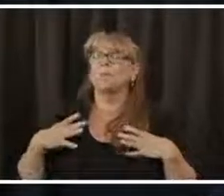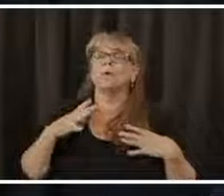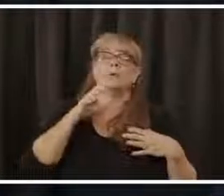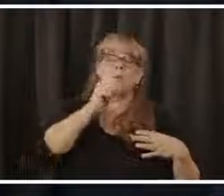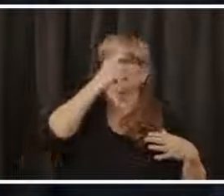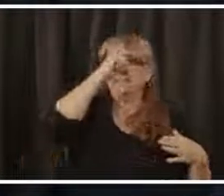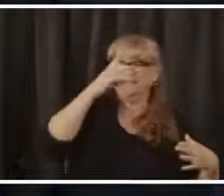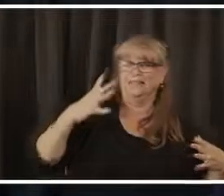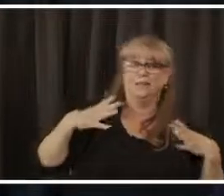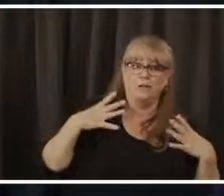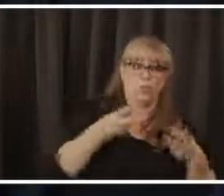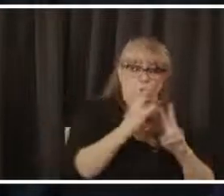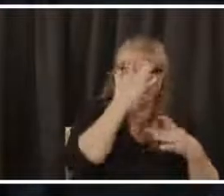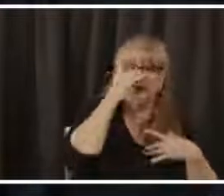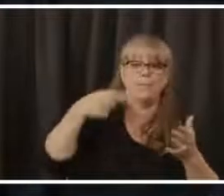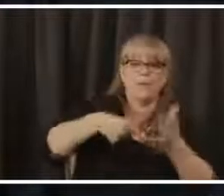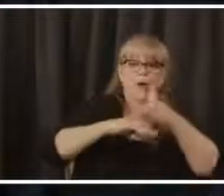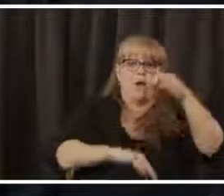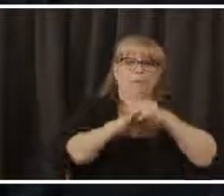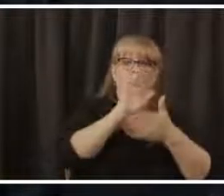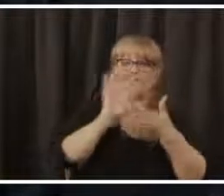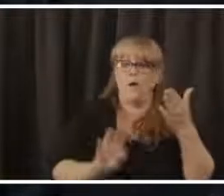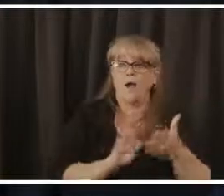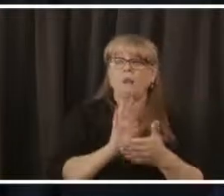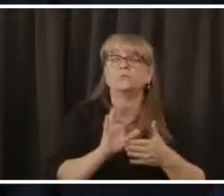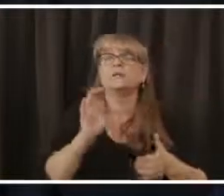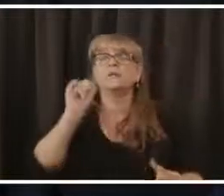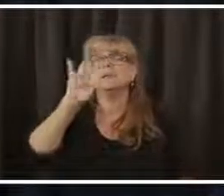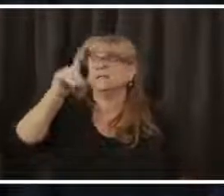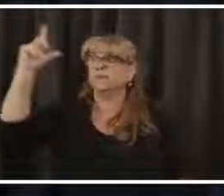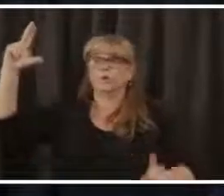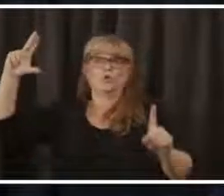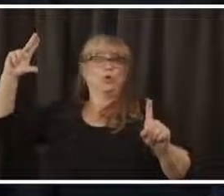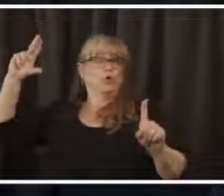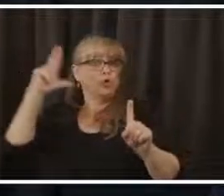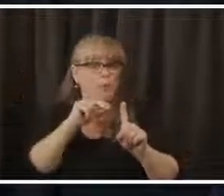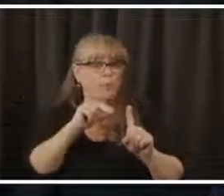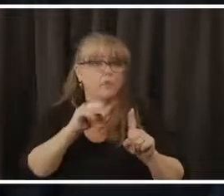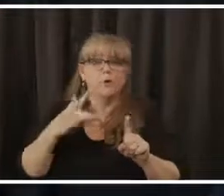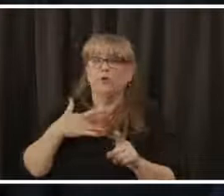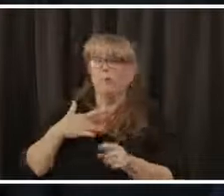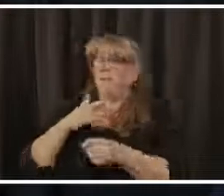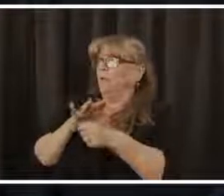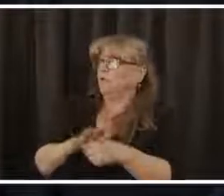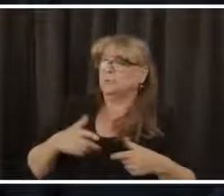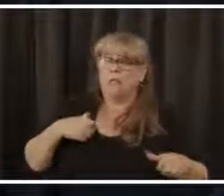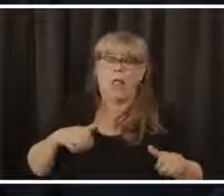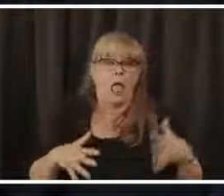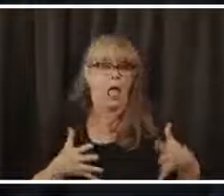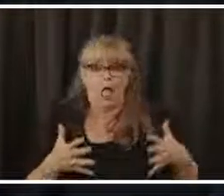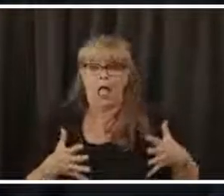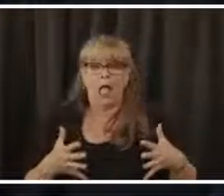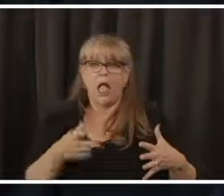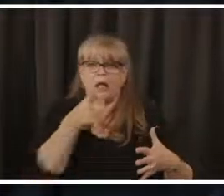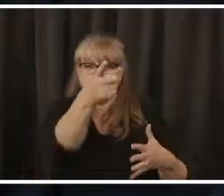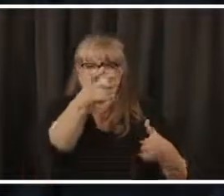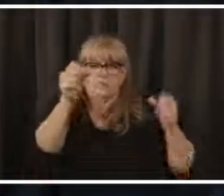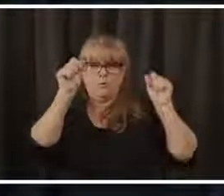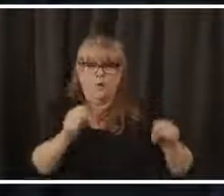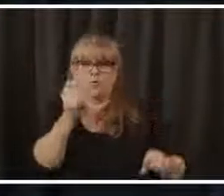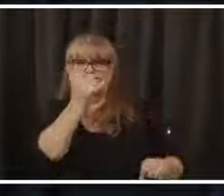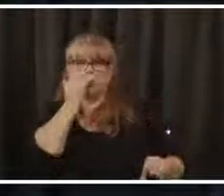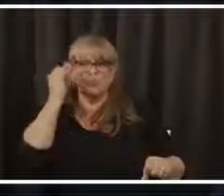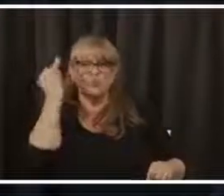your employer is not doing that and making it hard for you to get vaccinated, please call Colorado Department of Labor's Division of Labor Standards